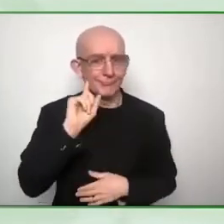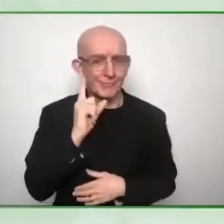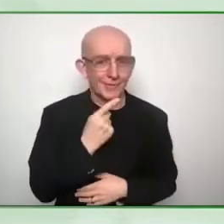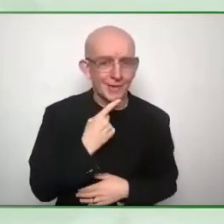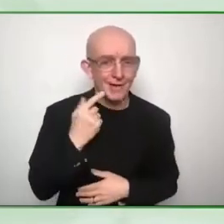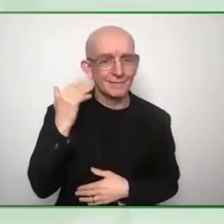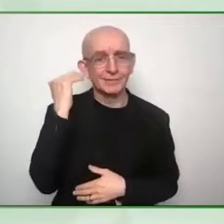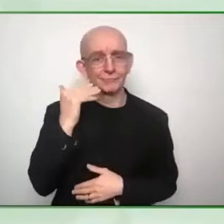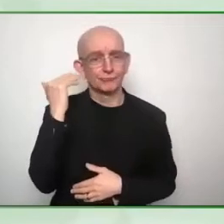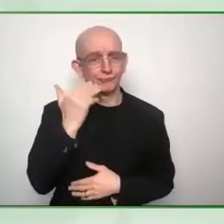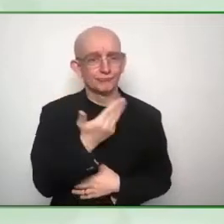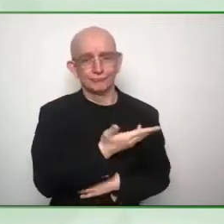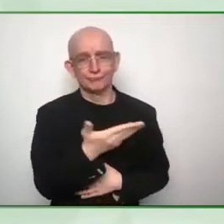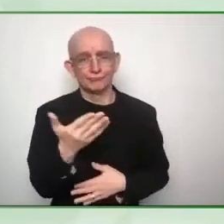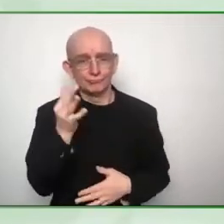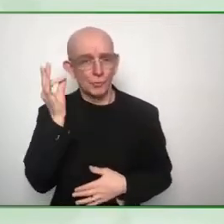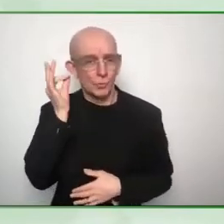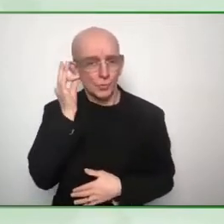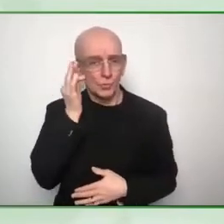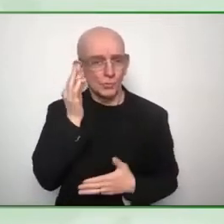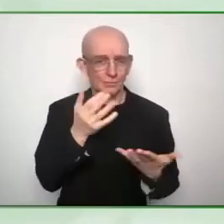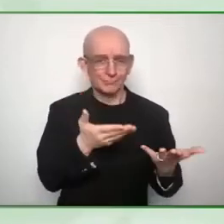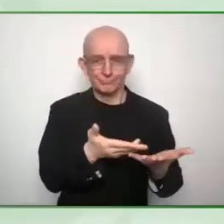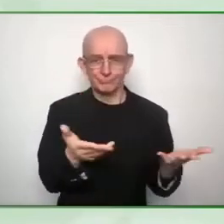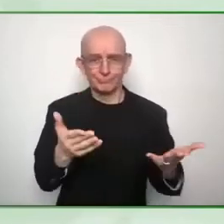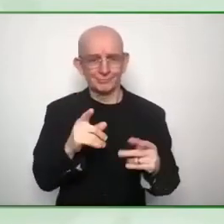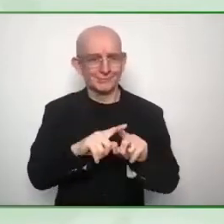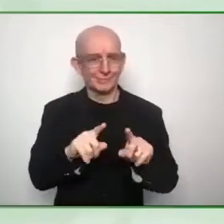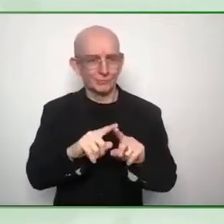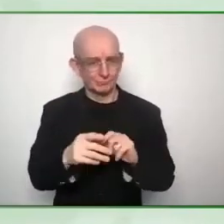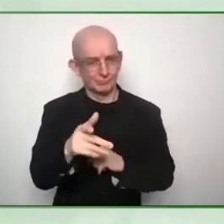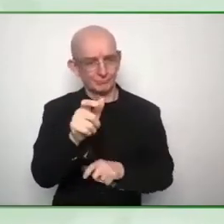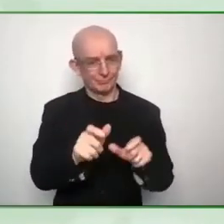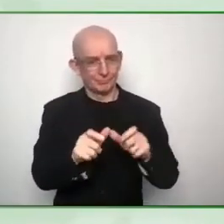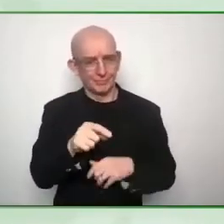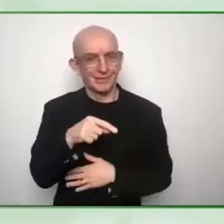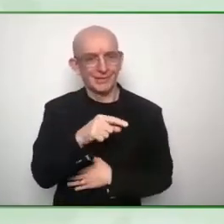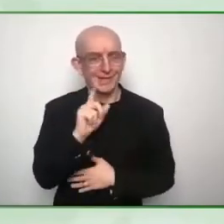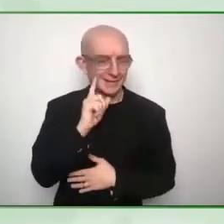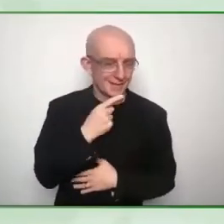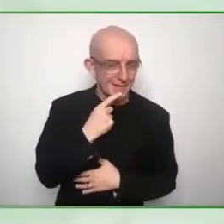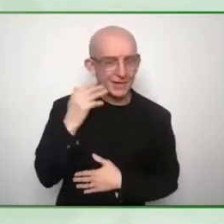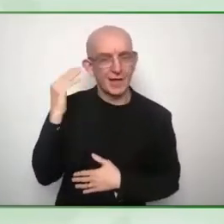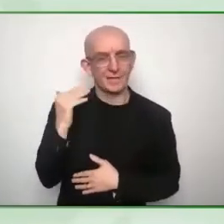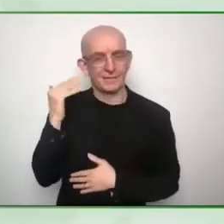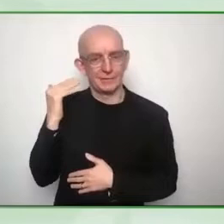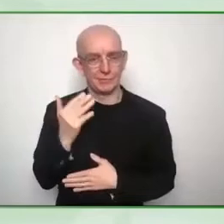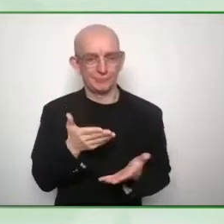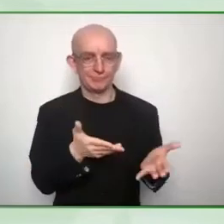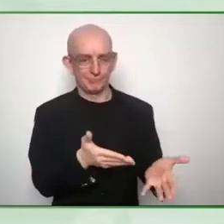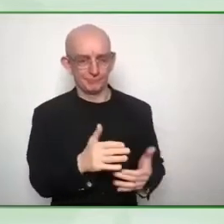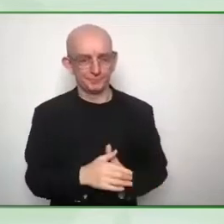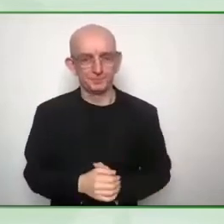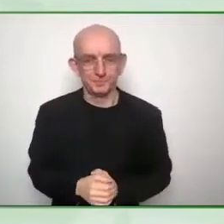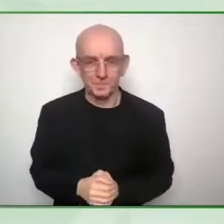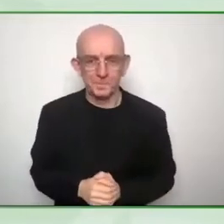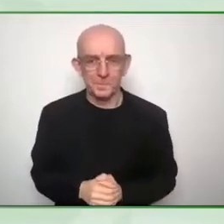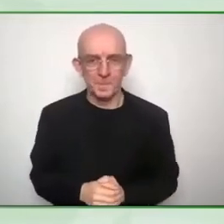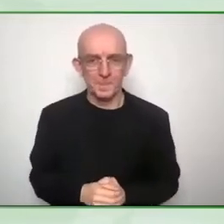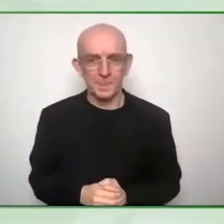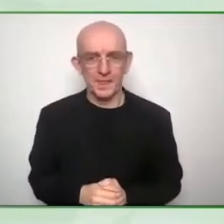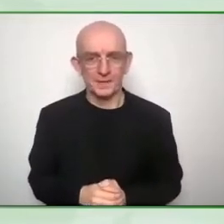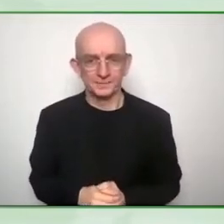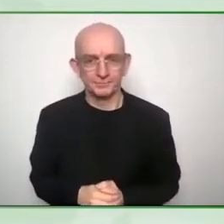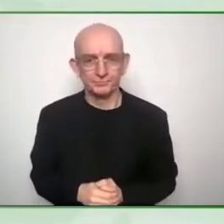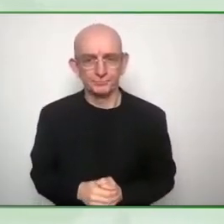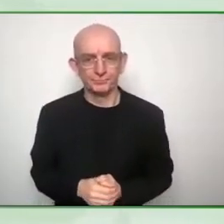State University in 2013, the first faculty member I met at a conference was Kathy Johnson, and she said, "You have to come to